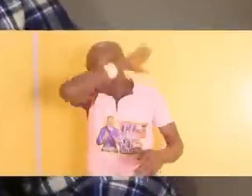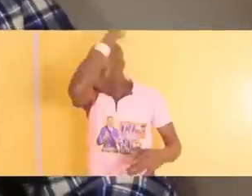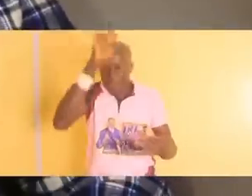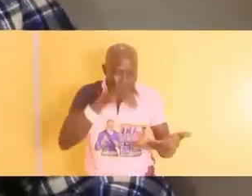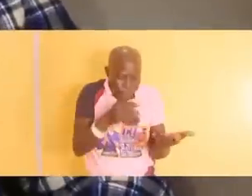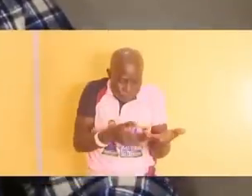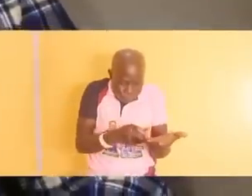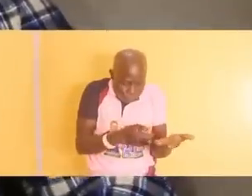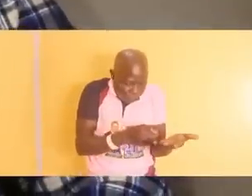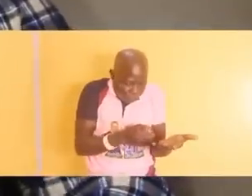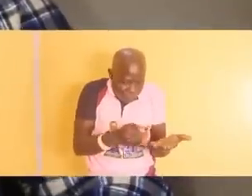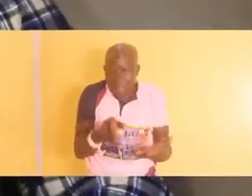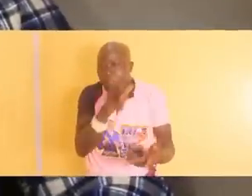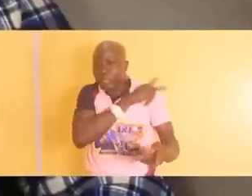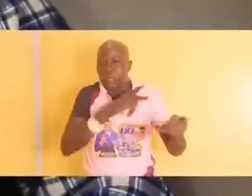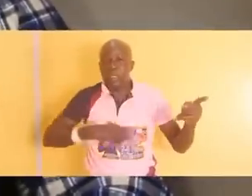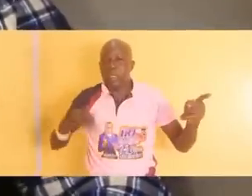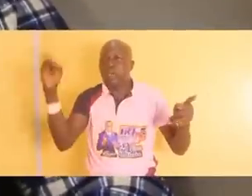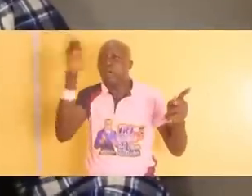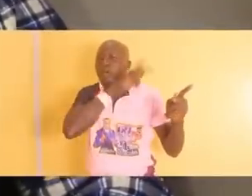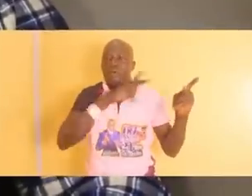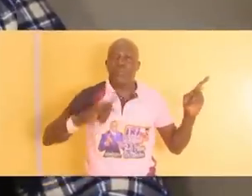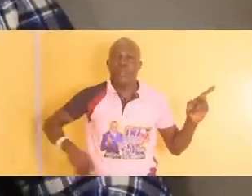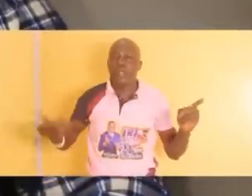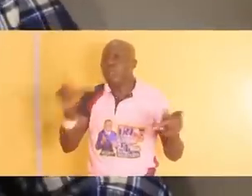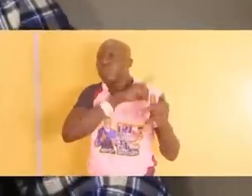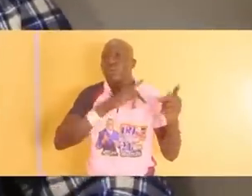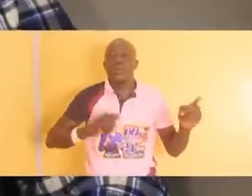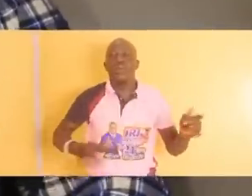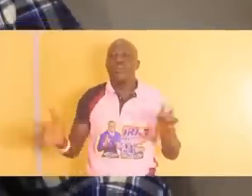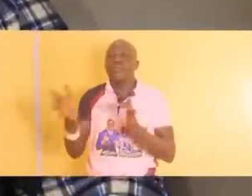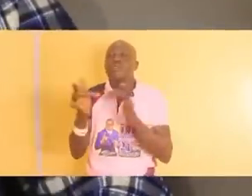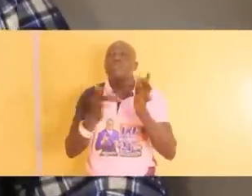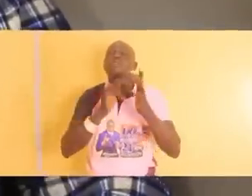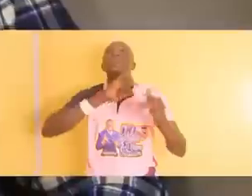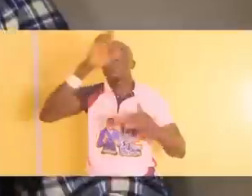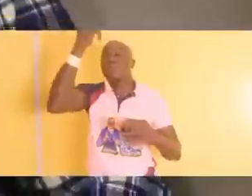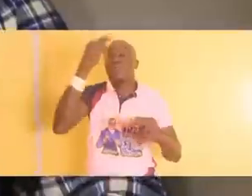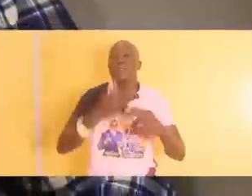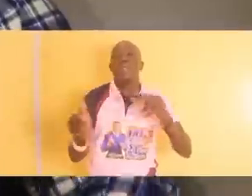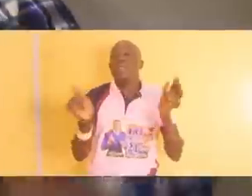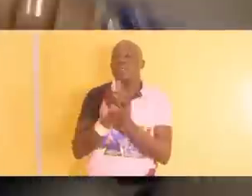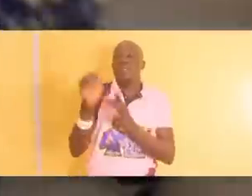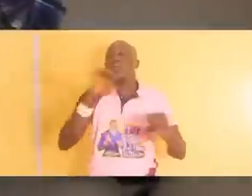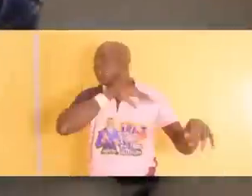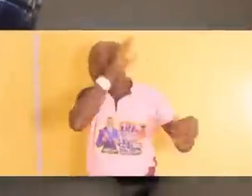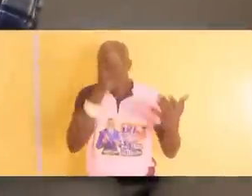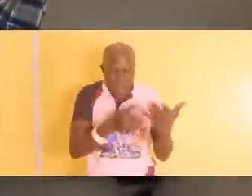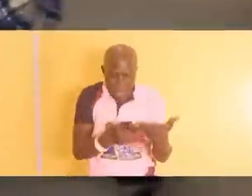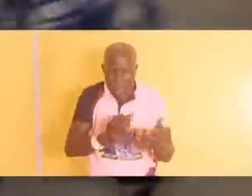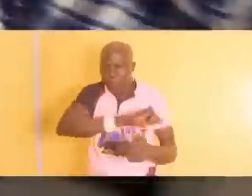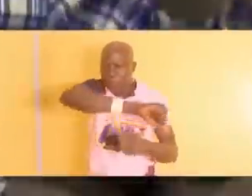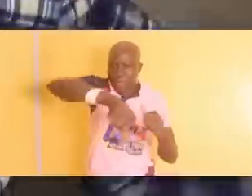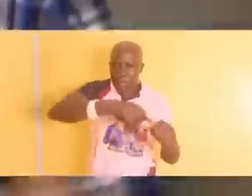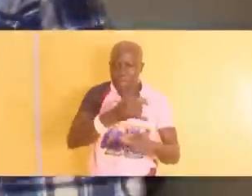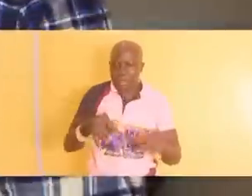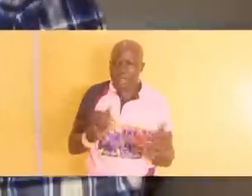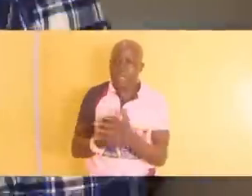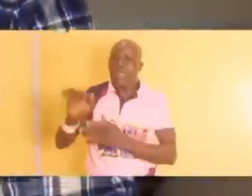do not type it. King of Kings. Do not type it. Jesus is his name. Do not type